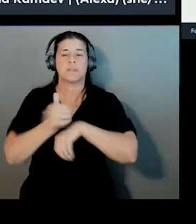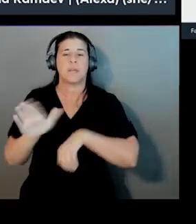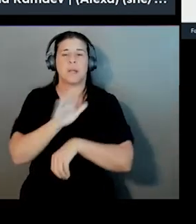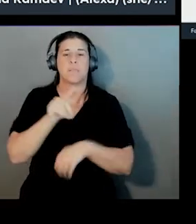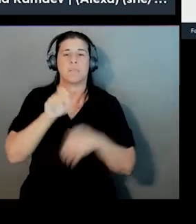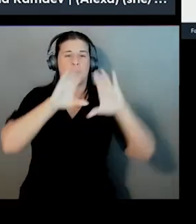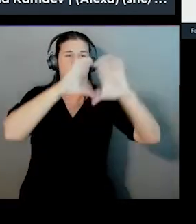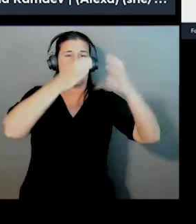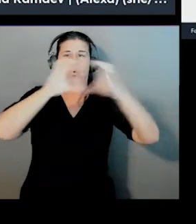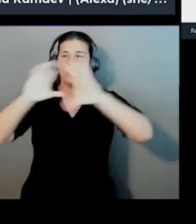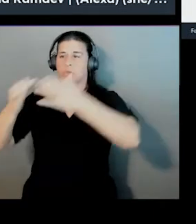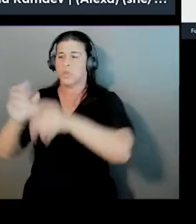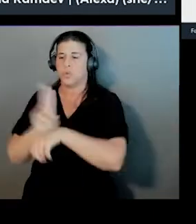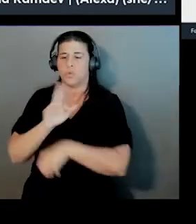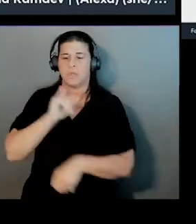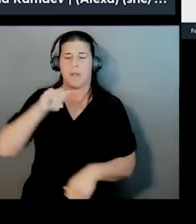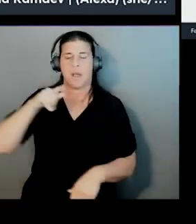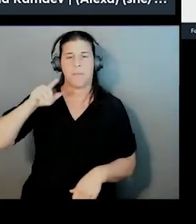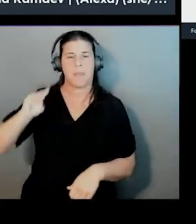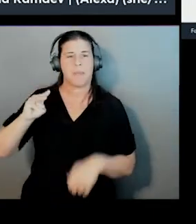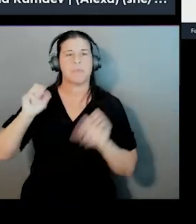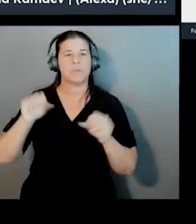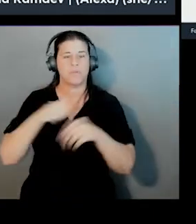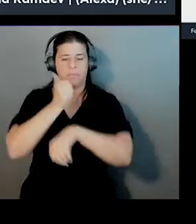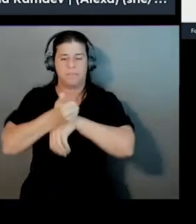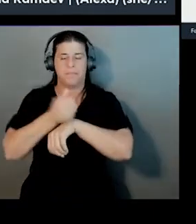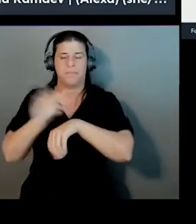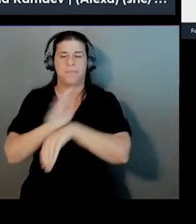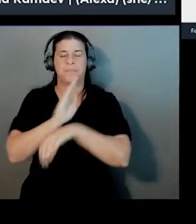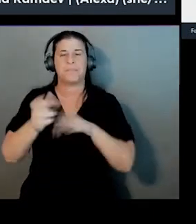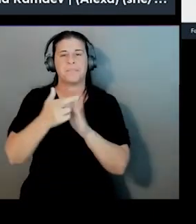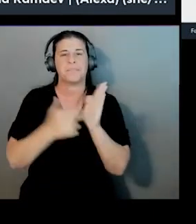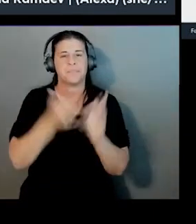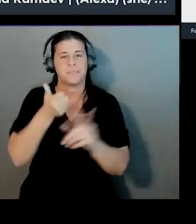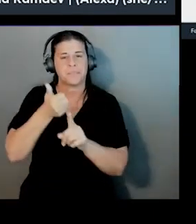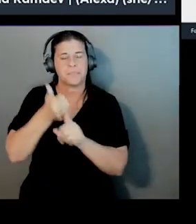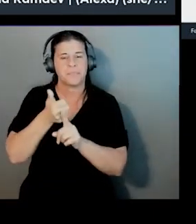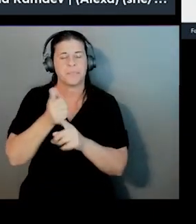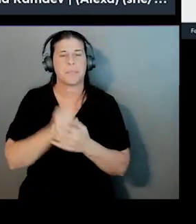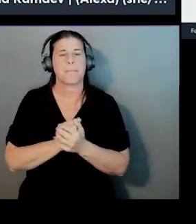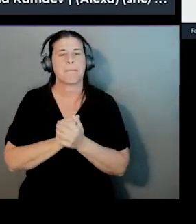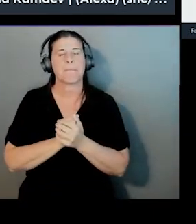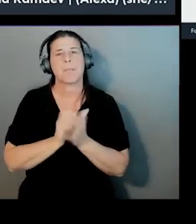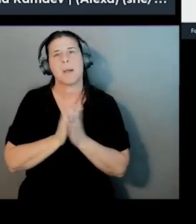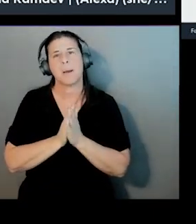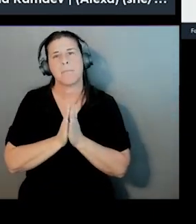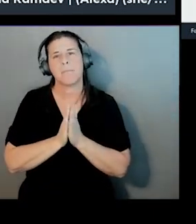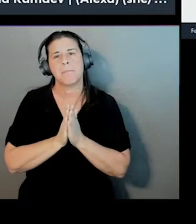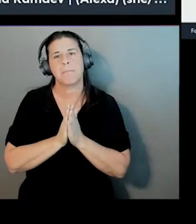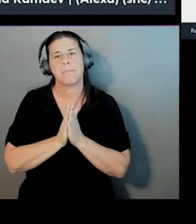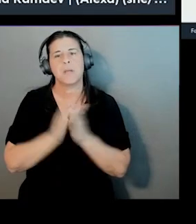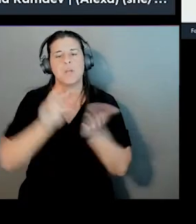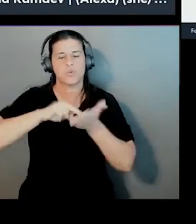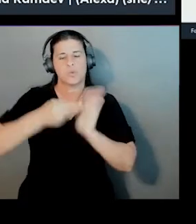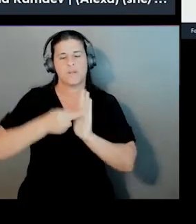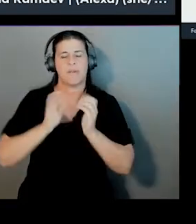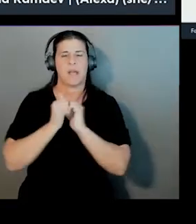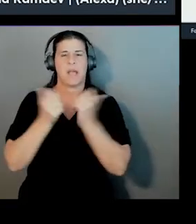using IPAM, you can set those business rules to define how you want your